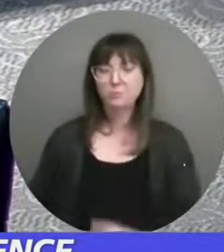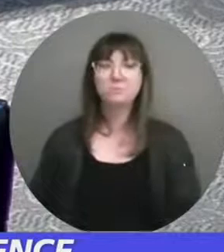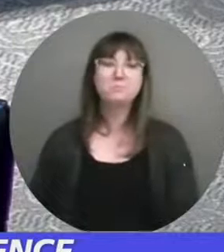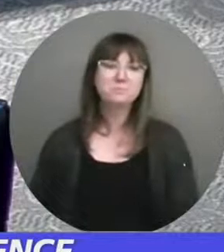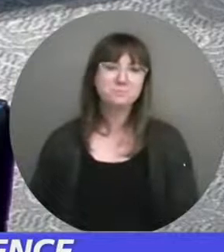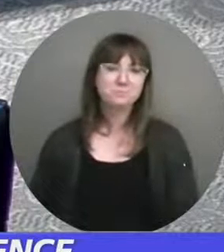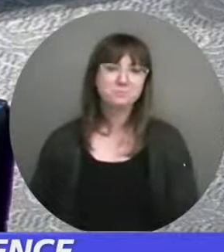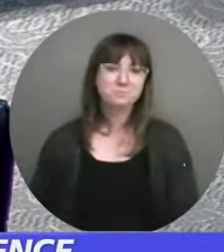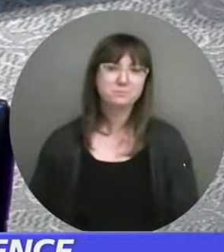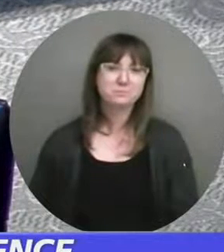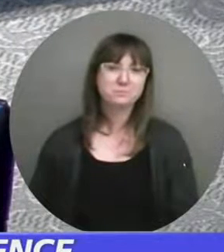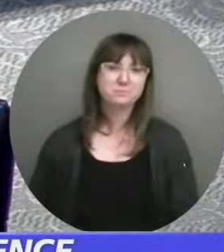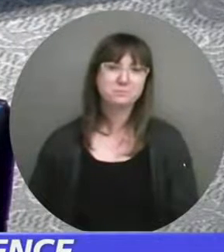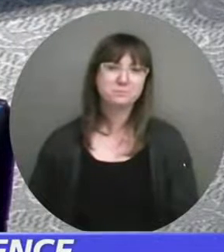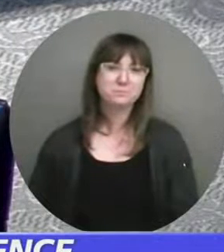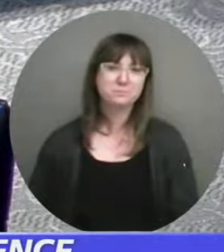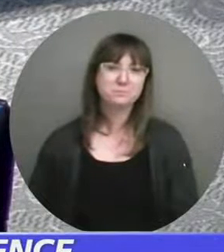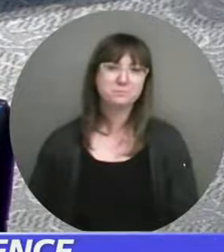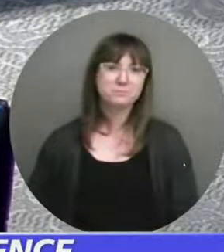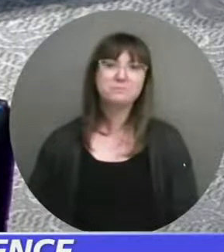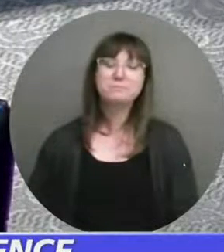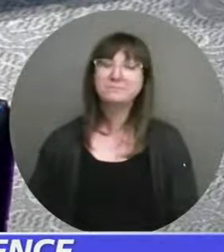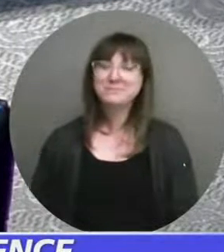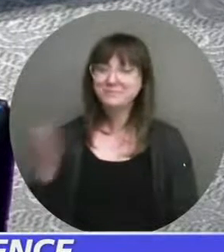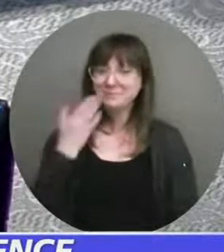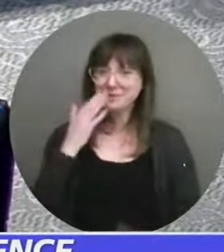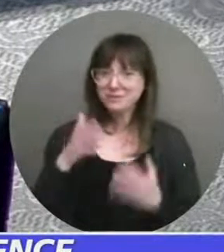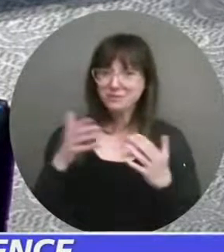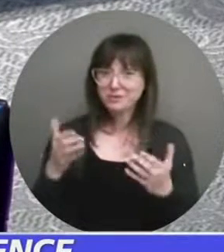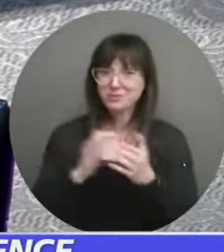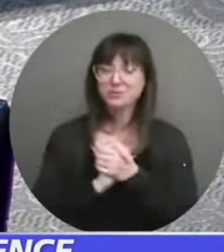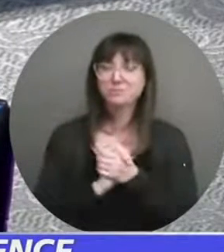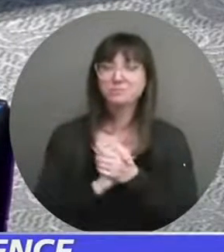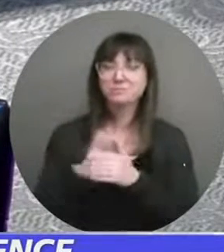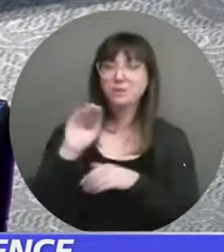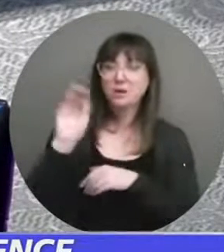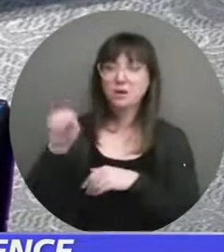Merci. Thanks, Julien. Willing at Ottawa Citizen.